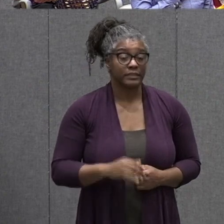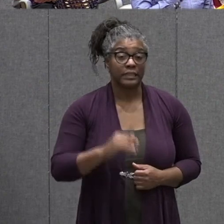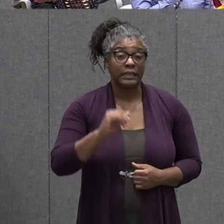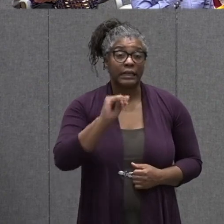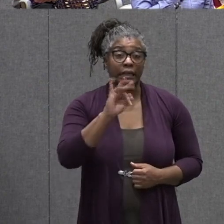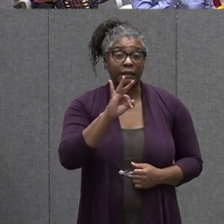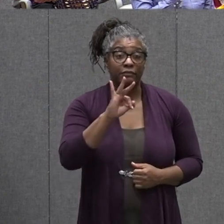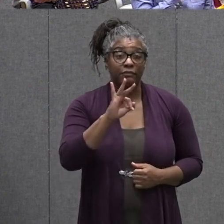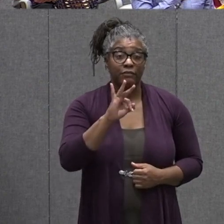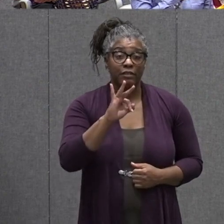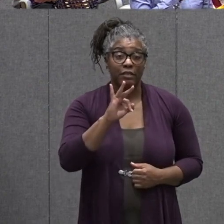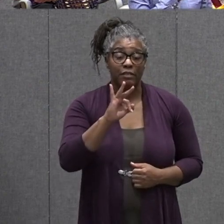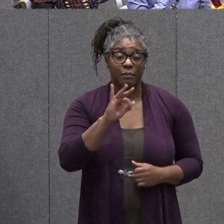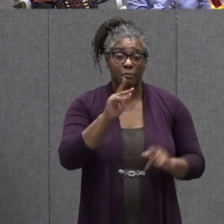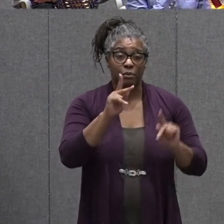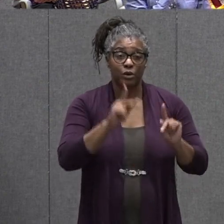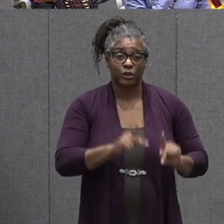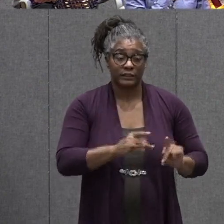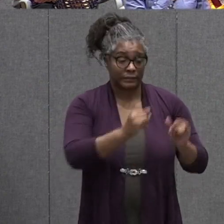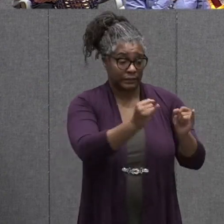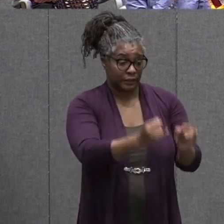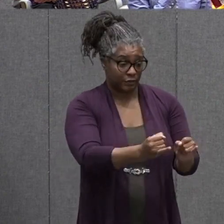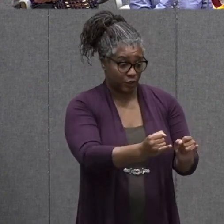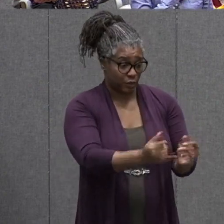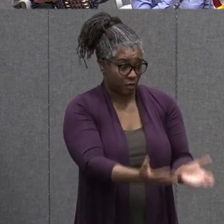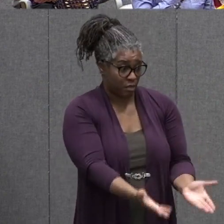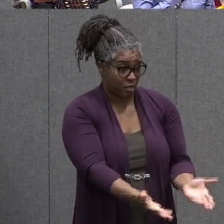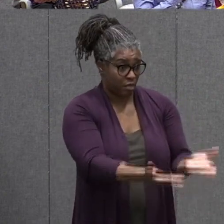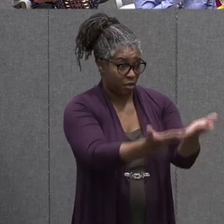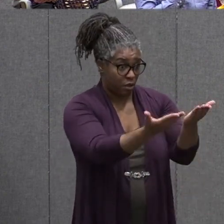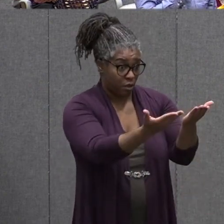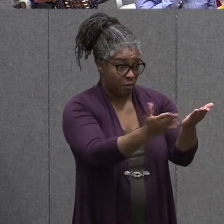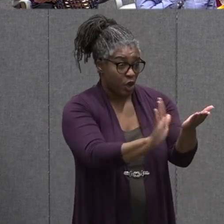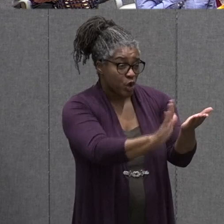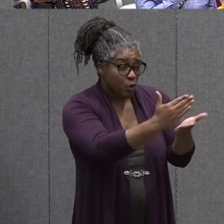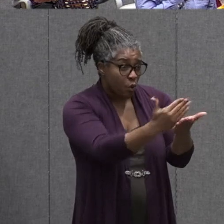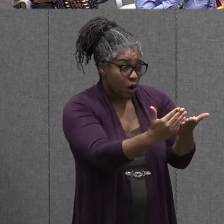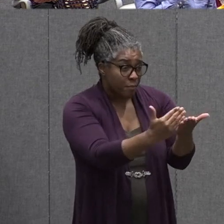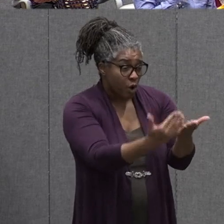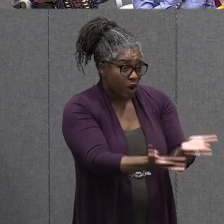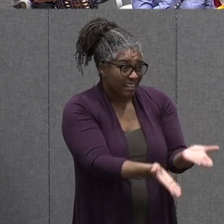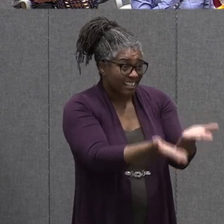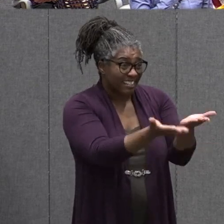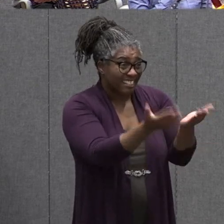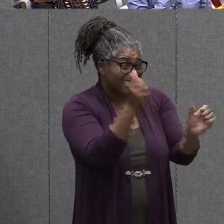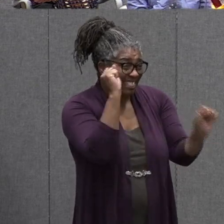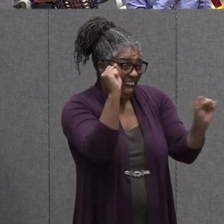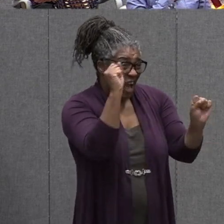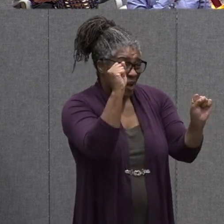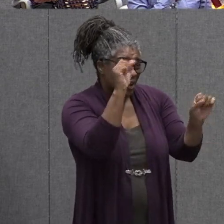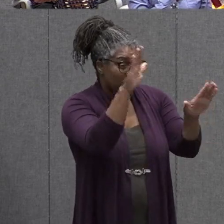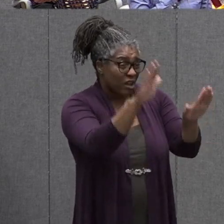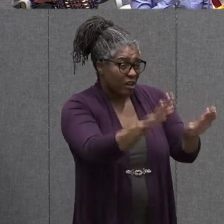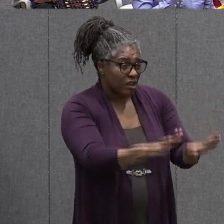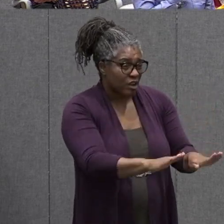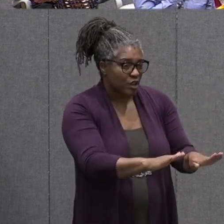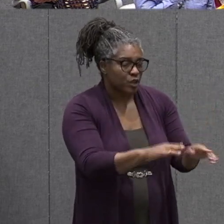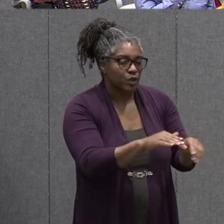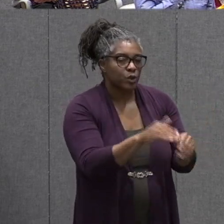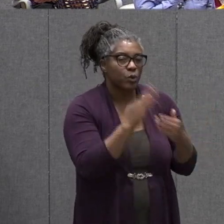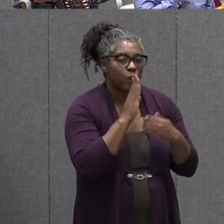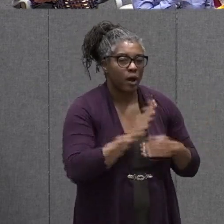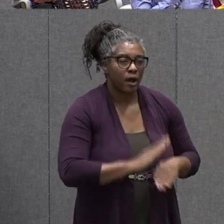this means that their part gets louder and their part gets quieter when I do that. So then if I'm pointing at you, if I do